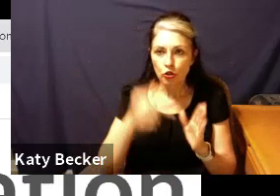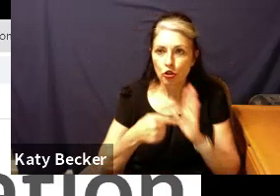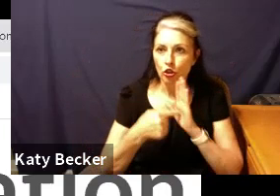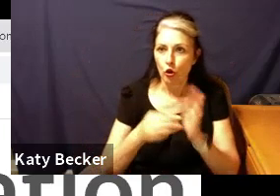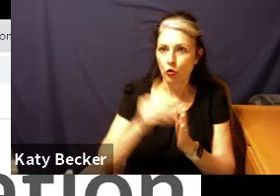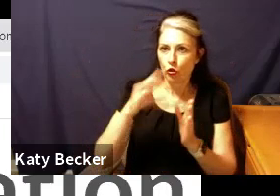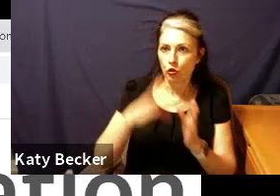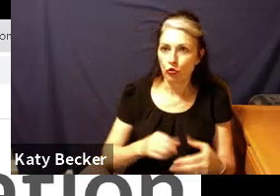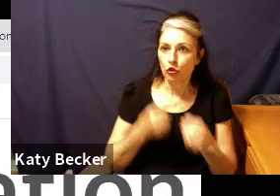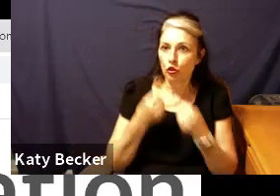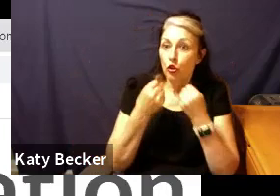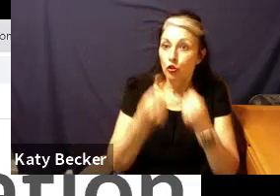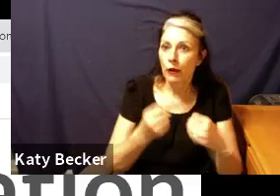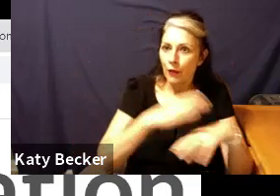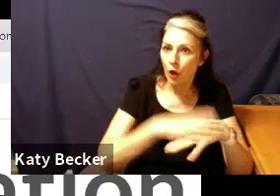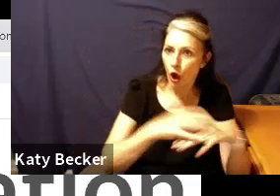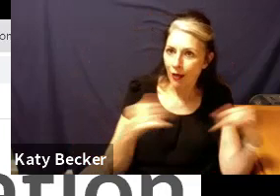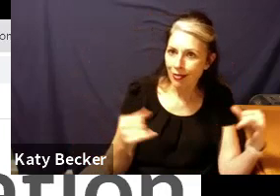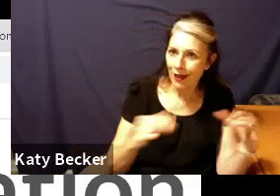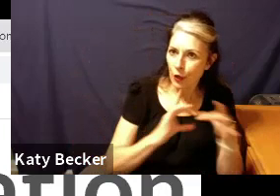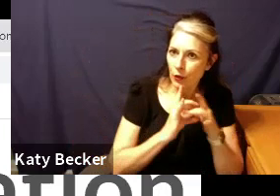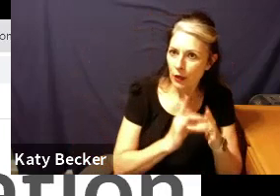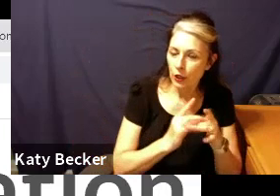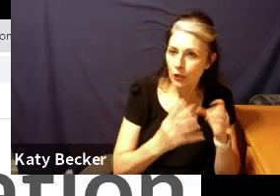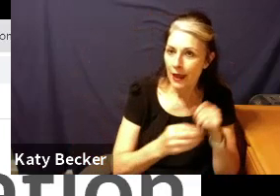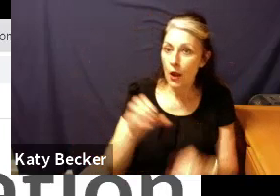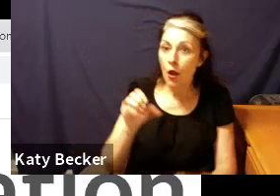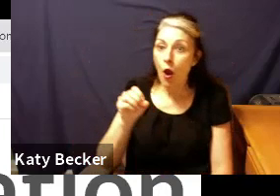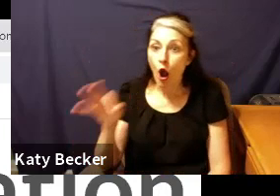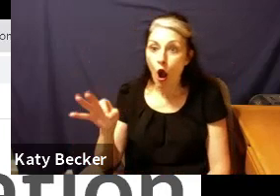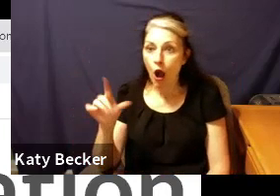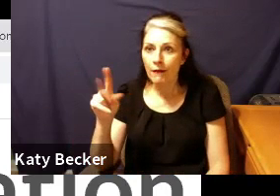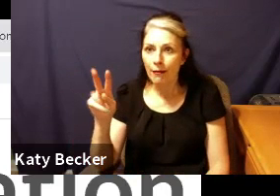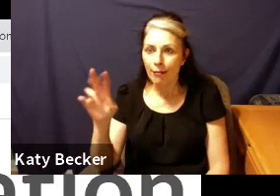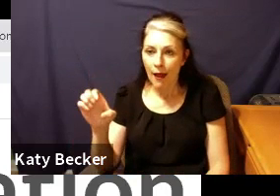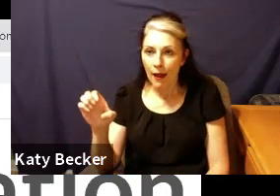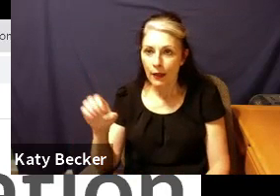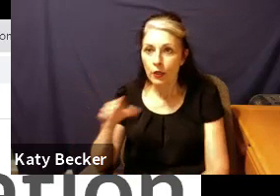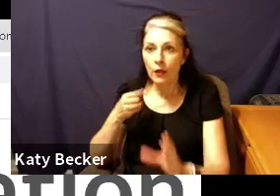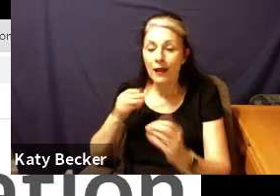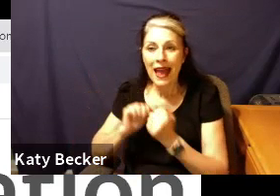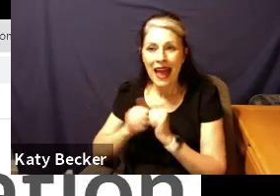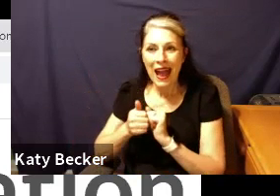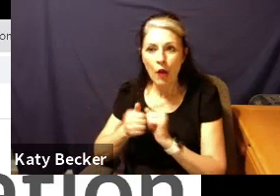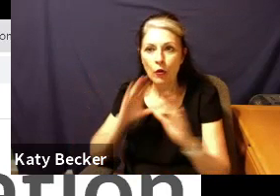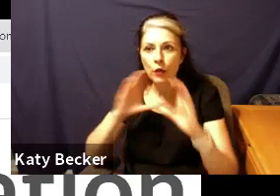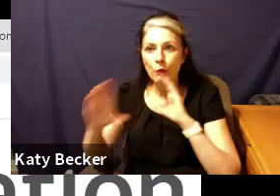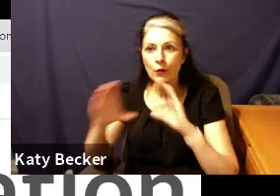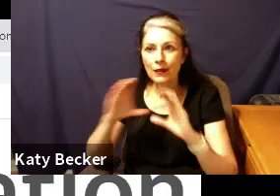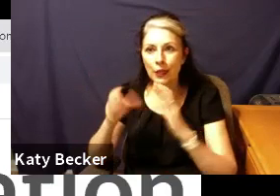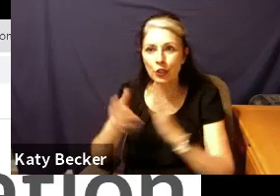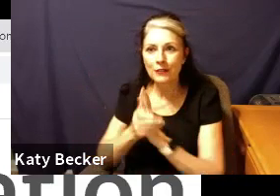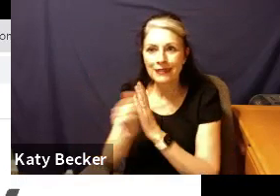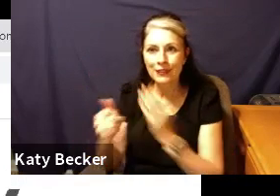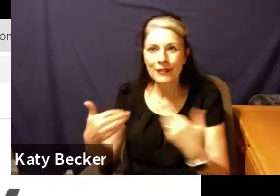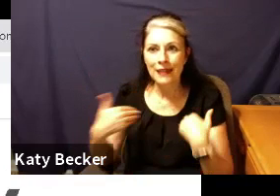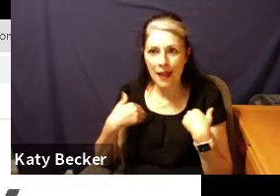their relationships online and offline through the communication skills that they gain.